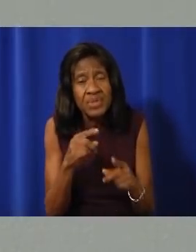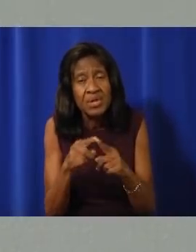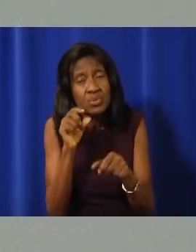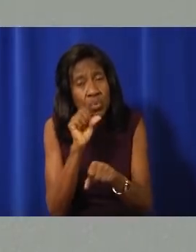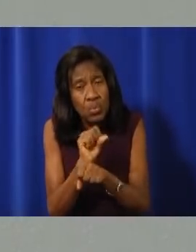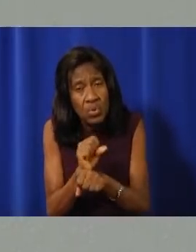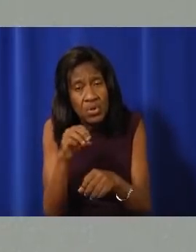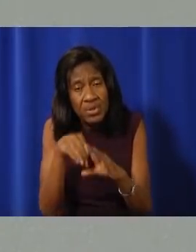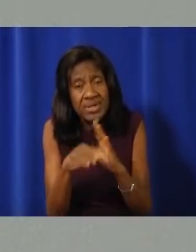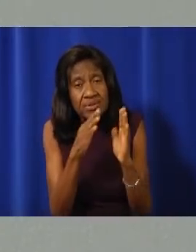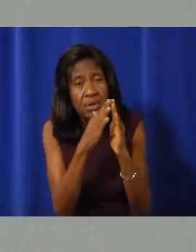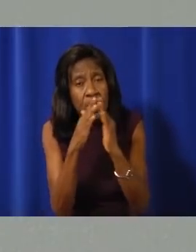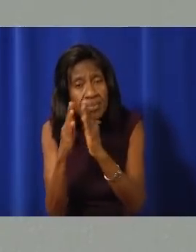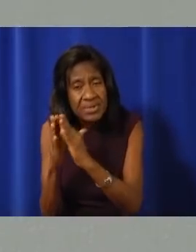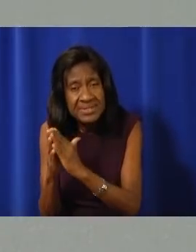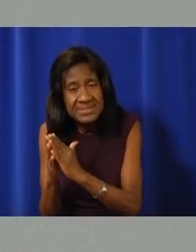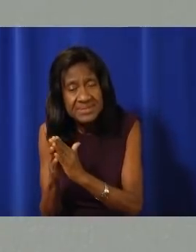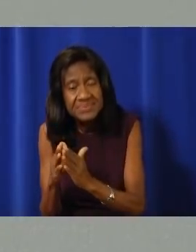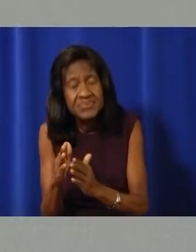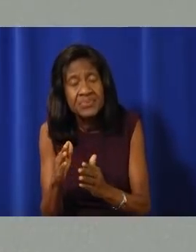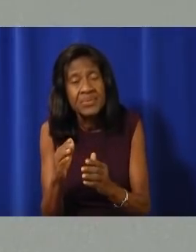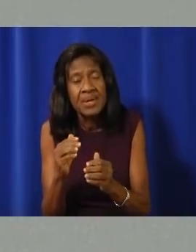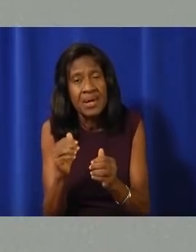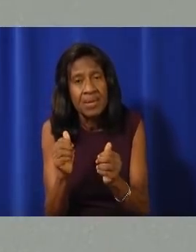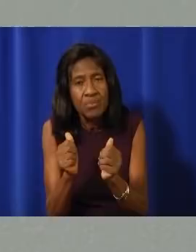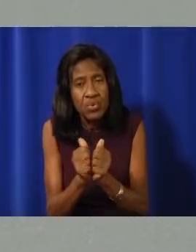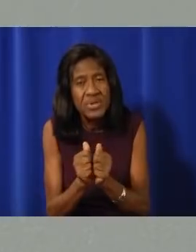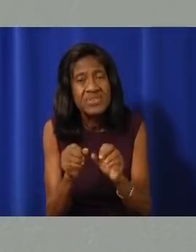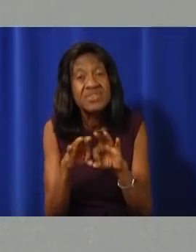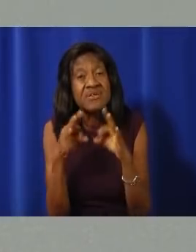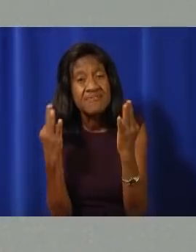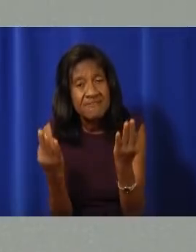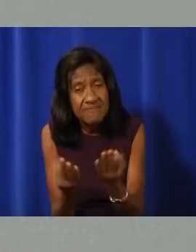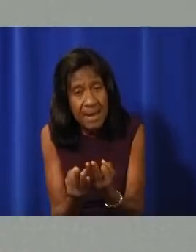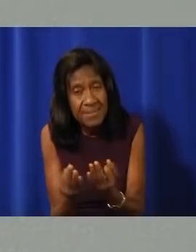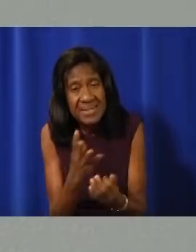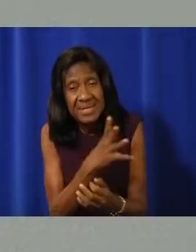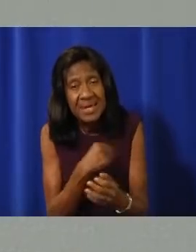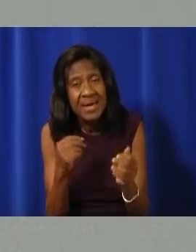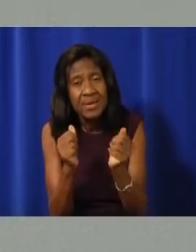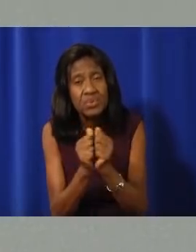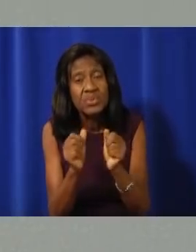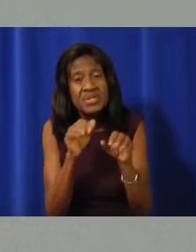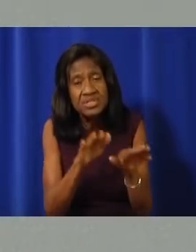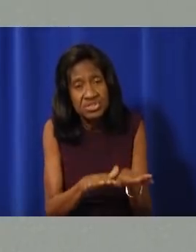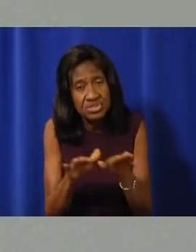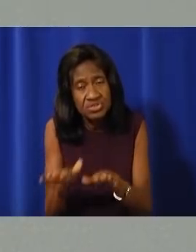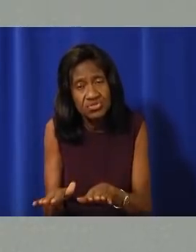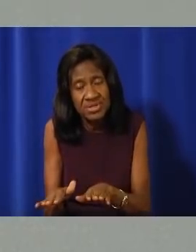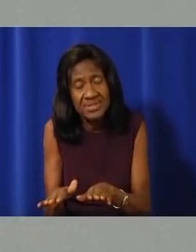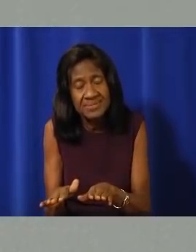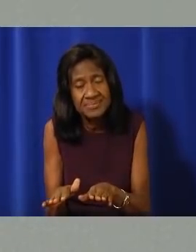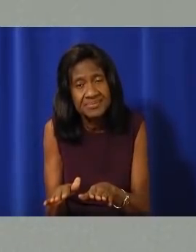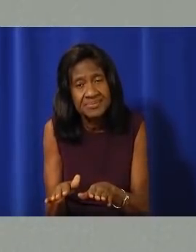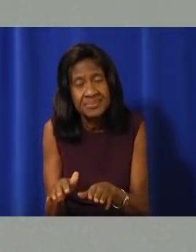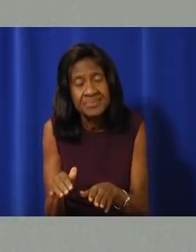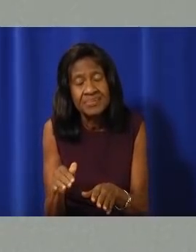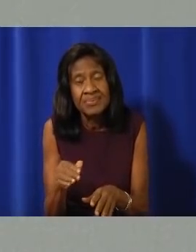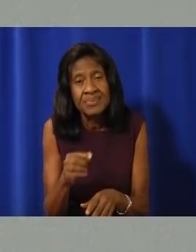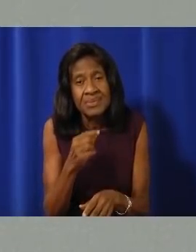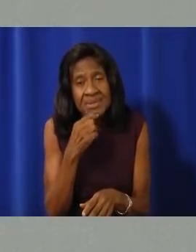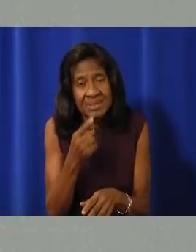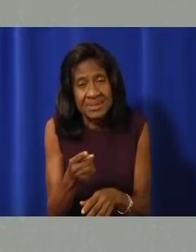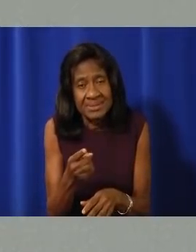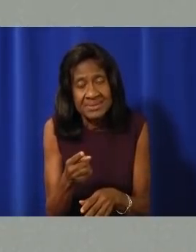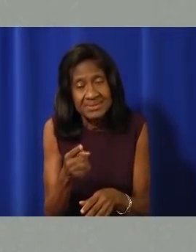and deal with their families and children. So this, for us at this point, is really a game changer.